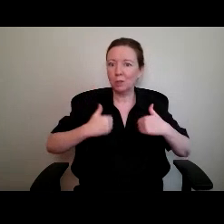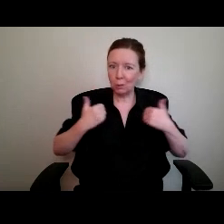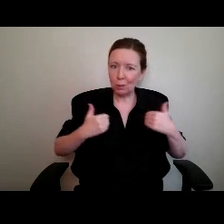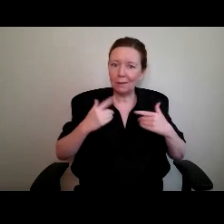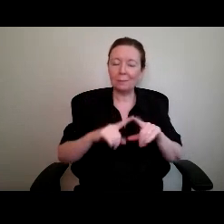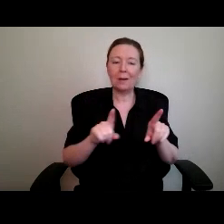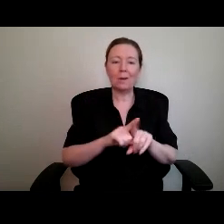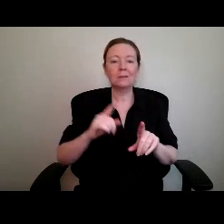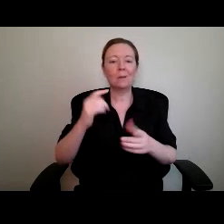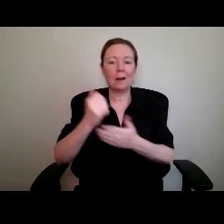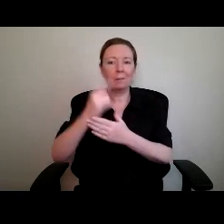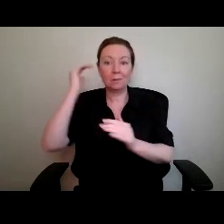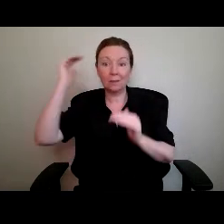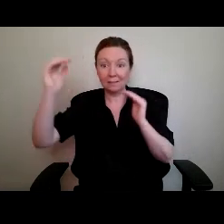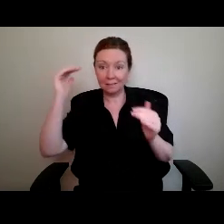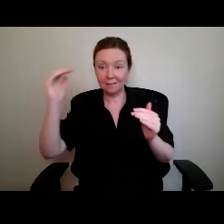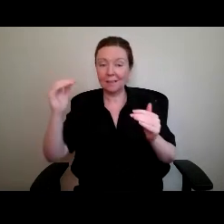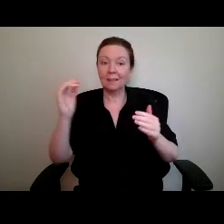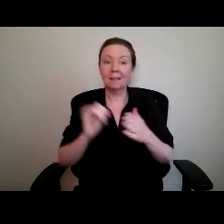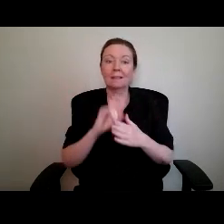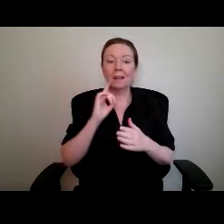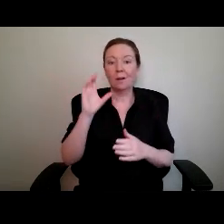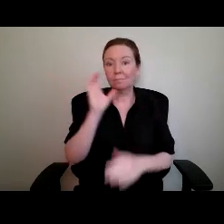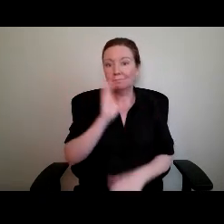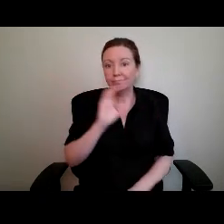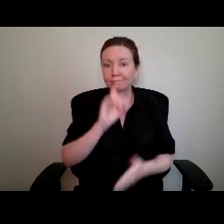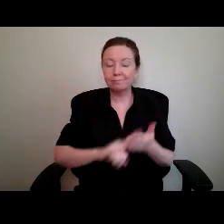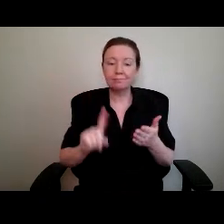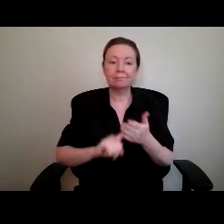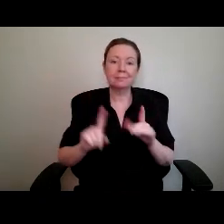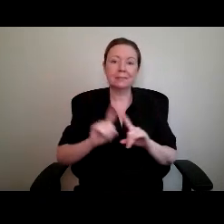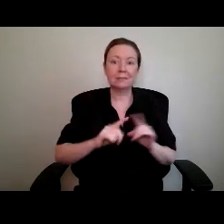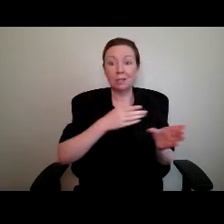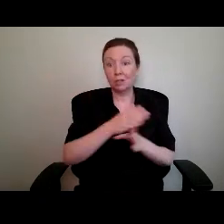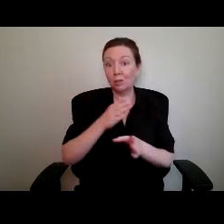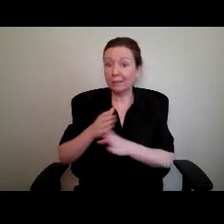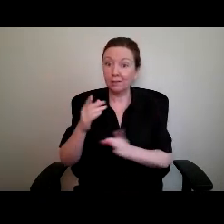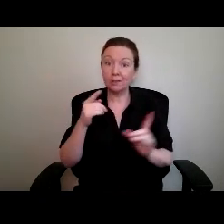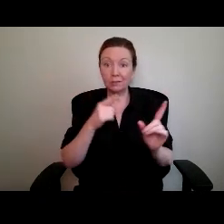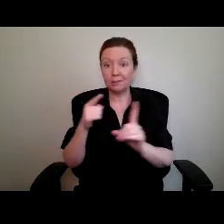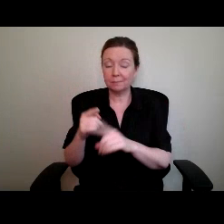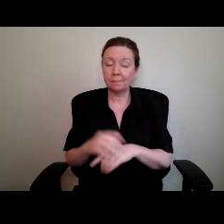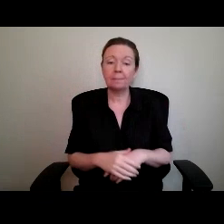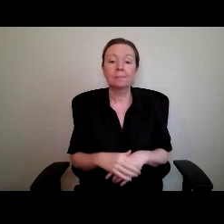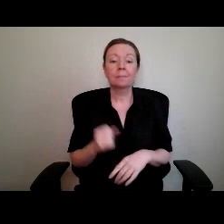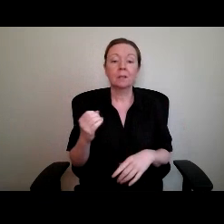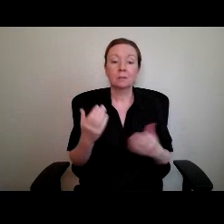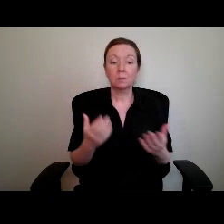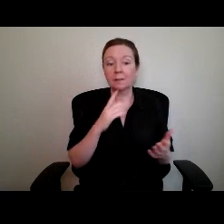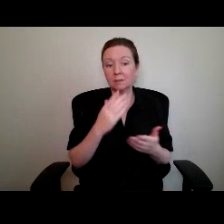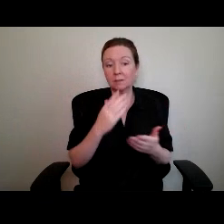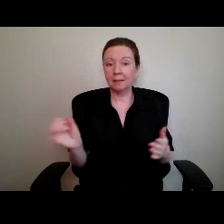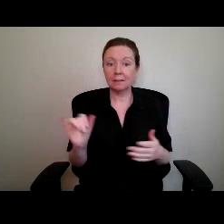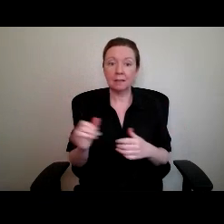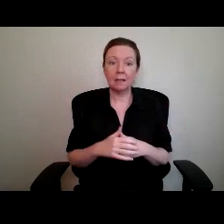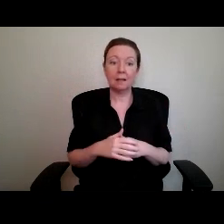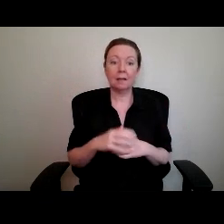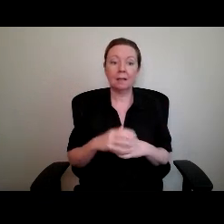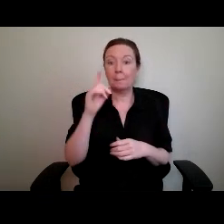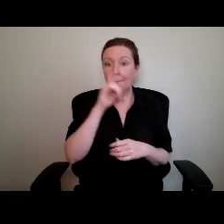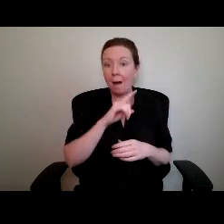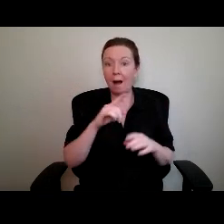that are, you know, exploring different career paths or different careers. And so these are things like mock